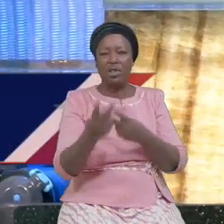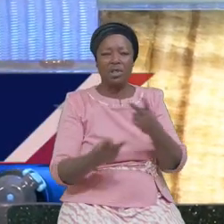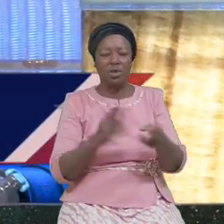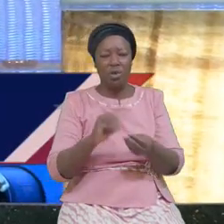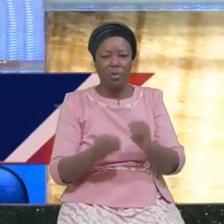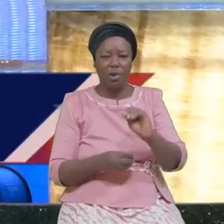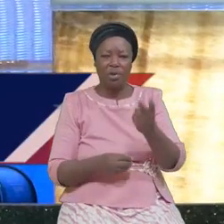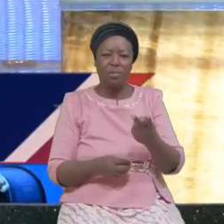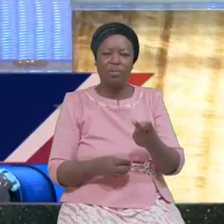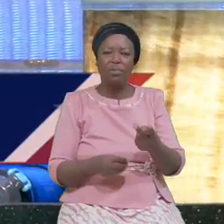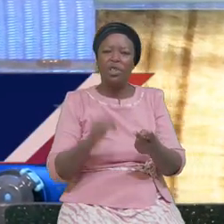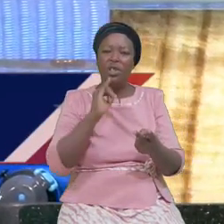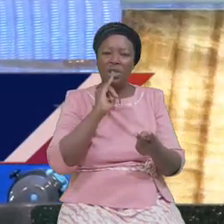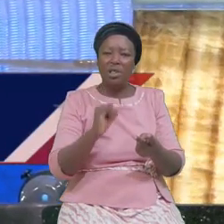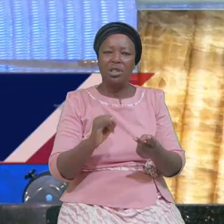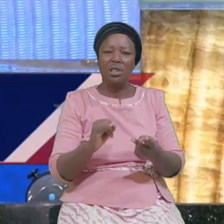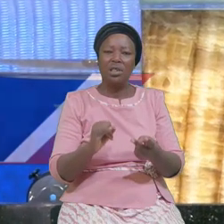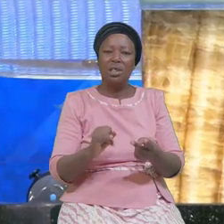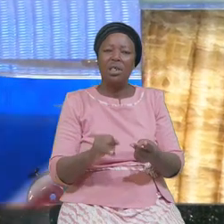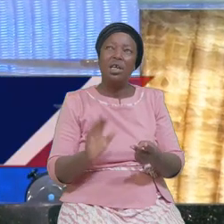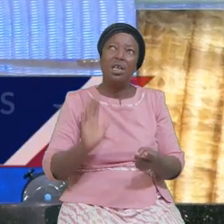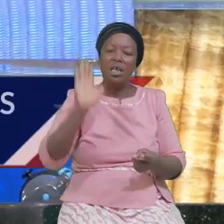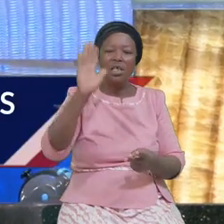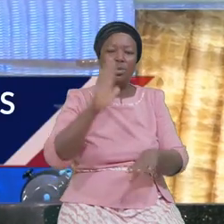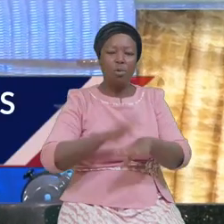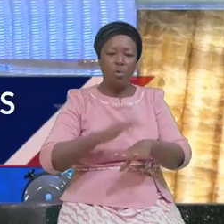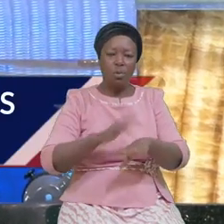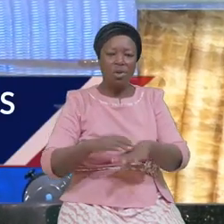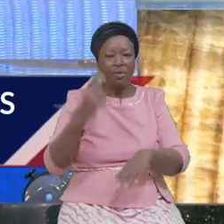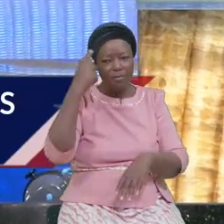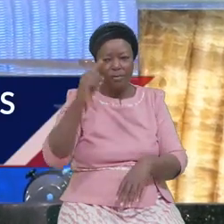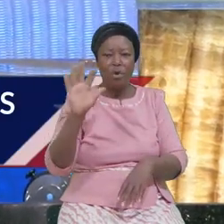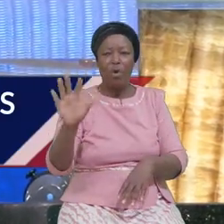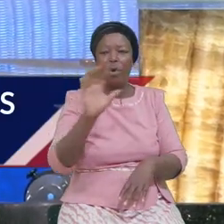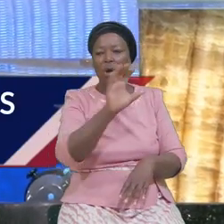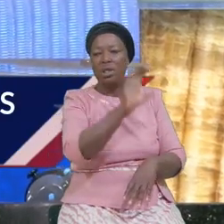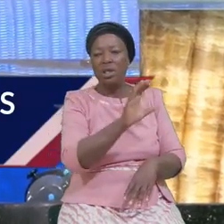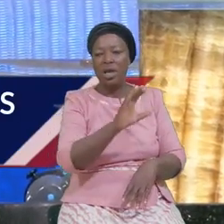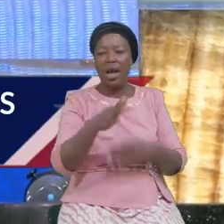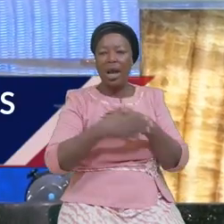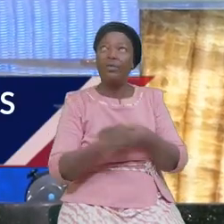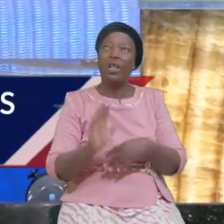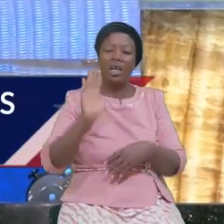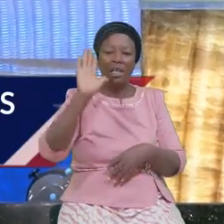Number two, his warning for wanderers after his